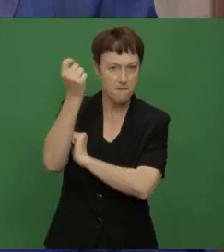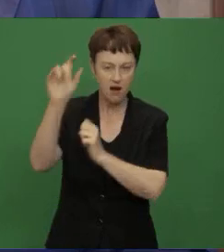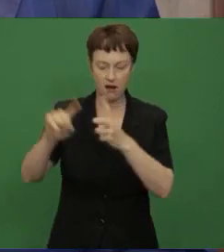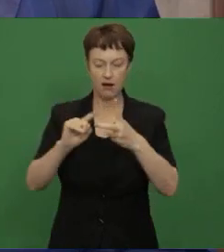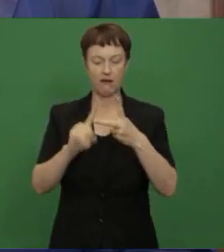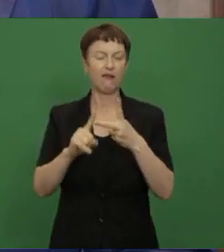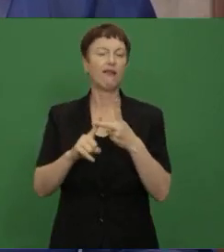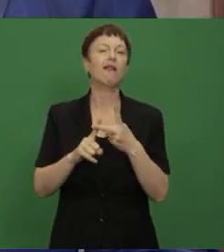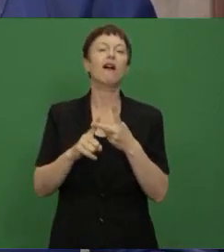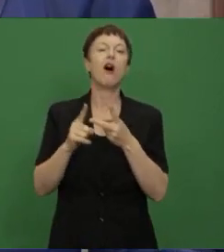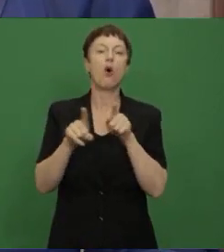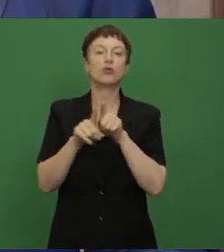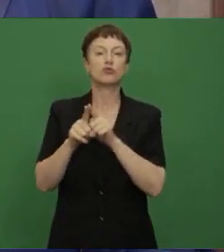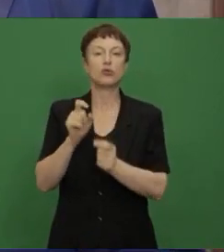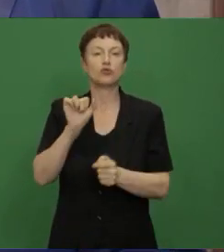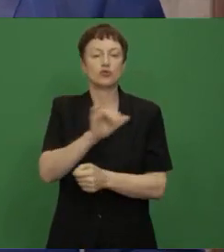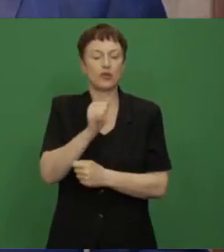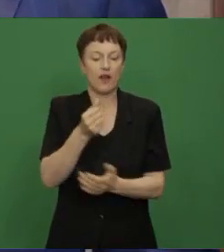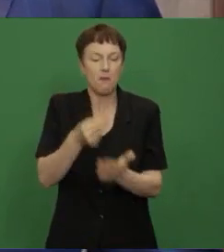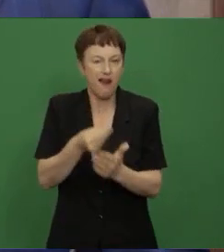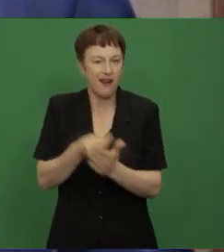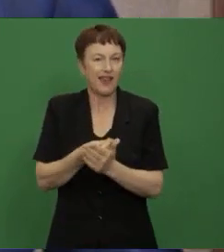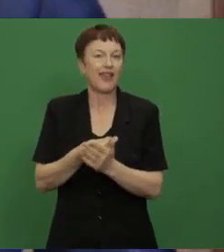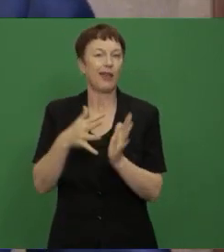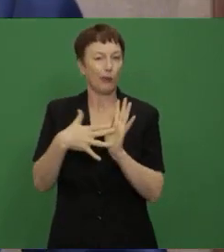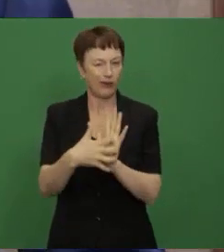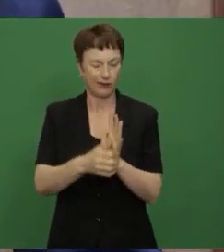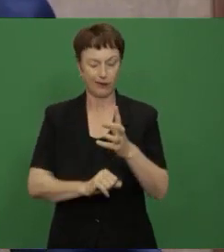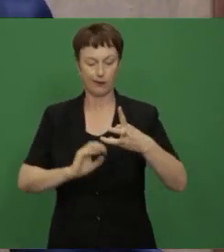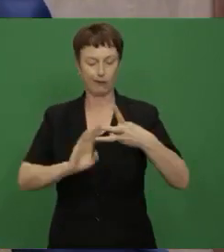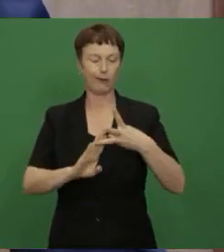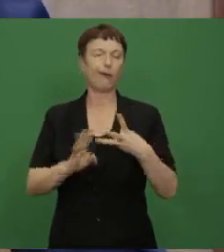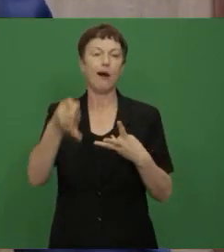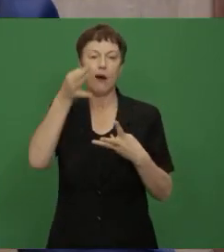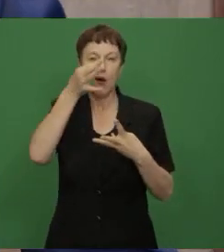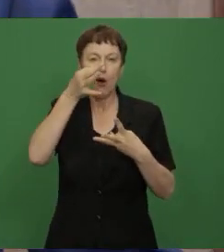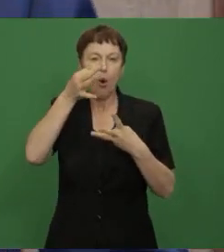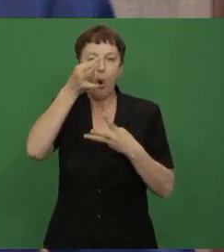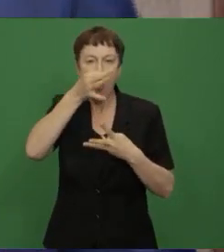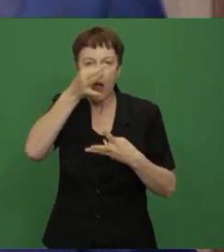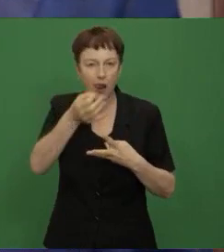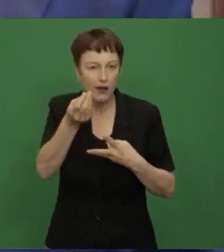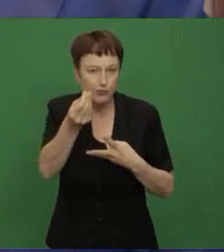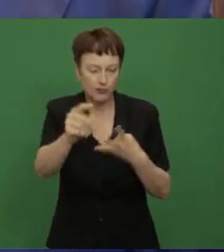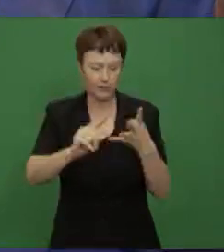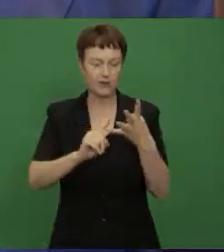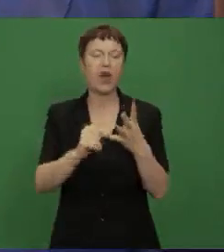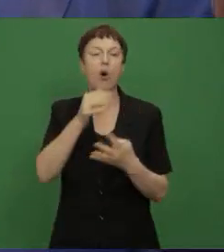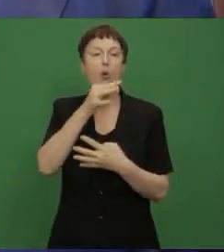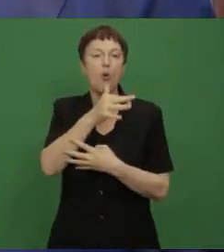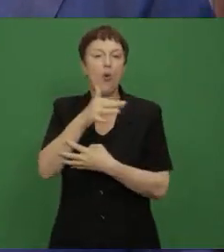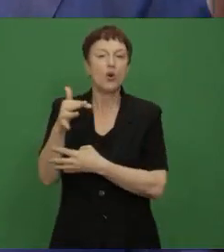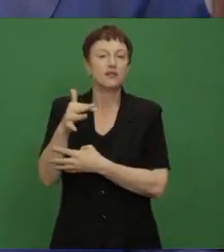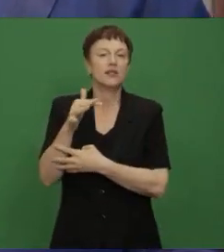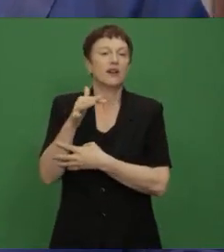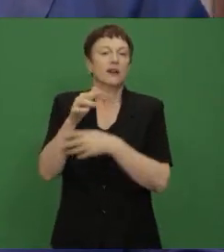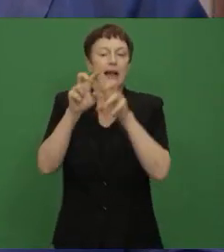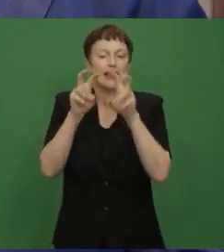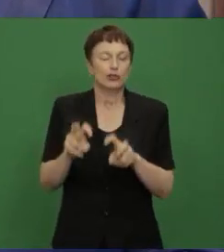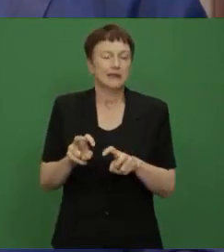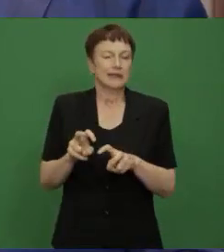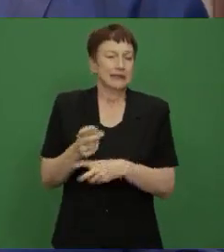oil prices, and rising electricity and water tariffs.